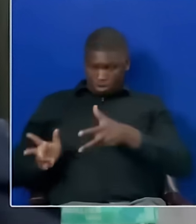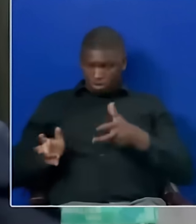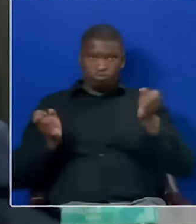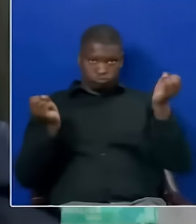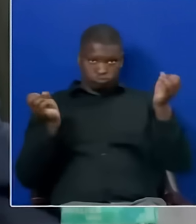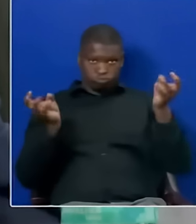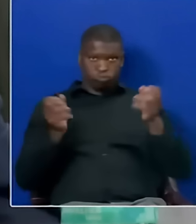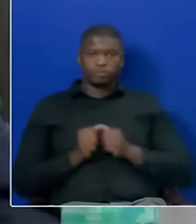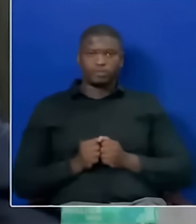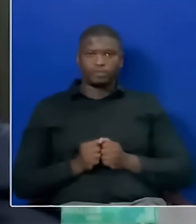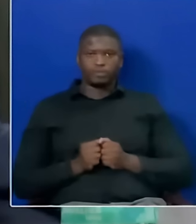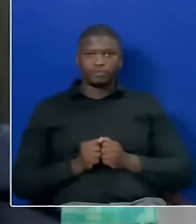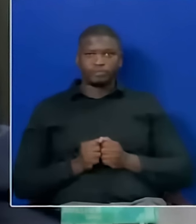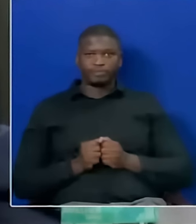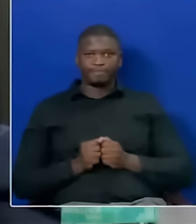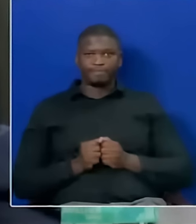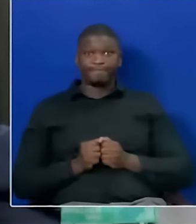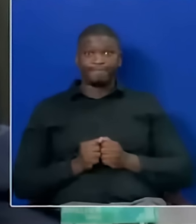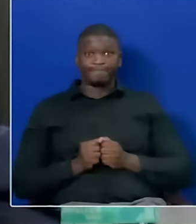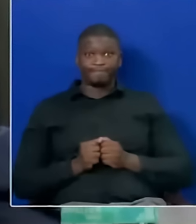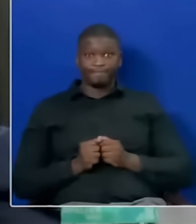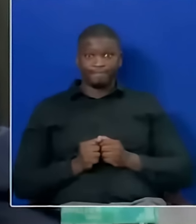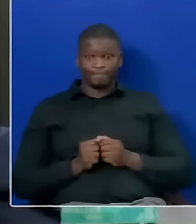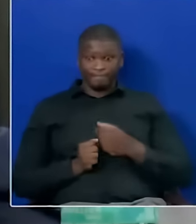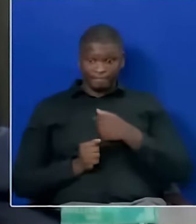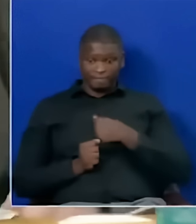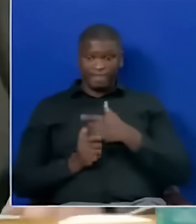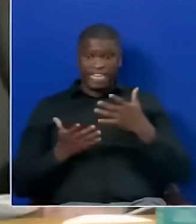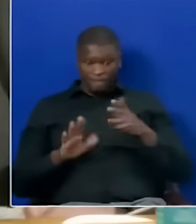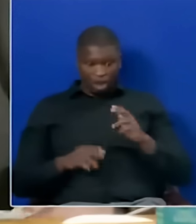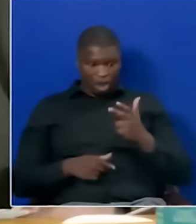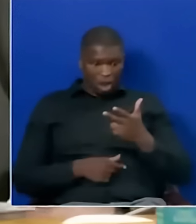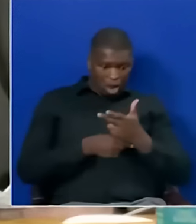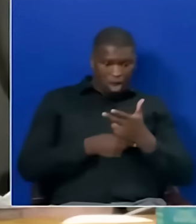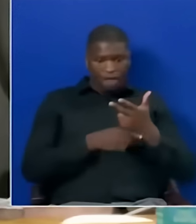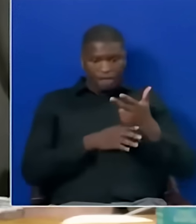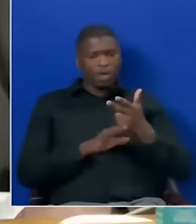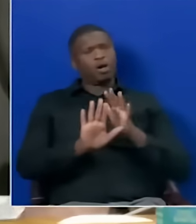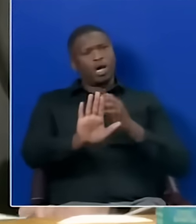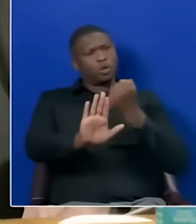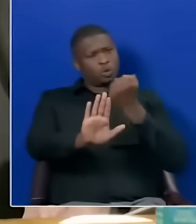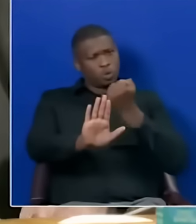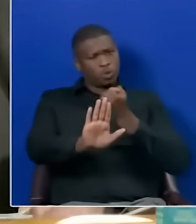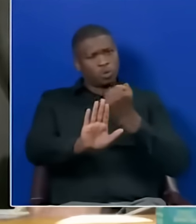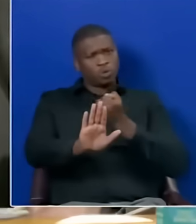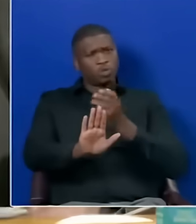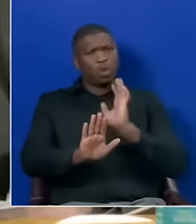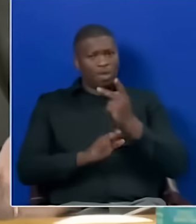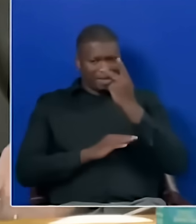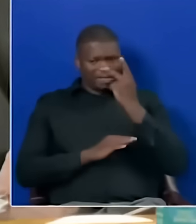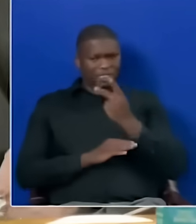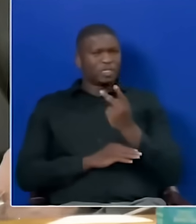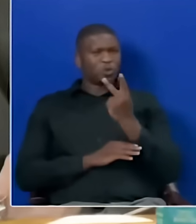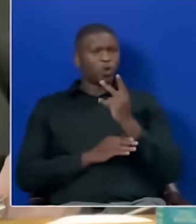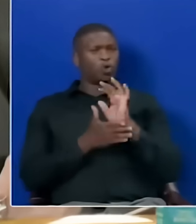I examined the fired cartridge cases. Sorry, Brigadier, just because we're going to look at least two versions of this affidavit and